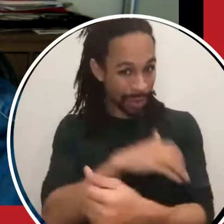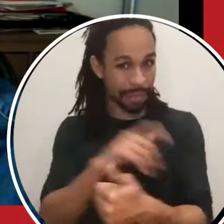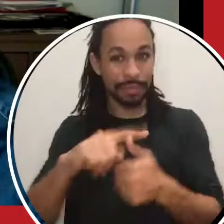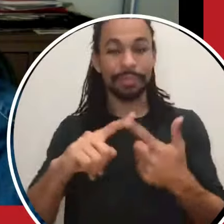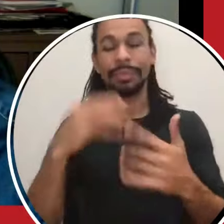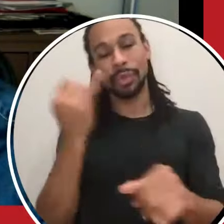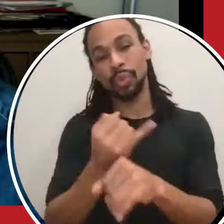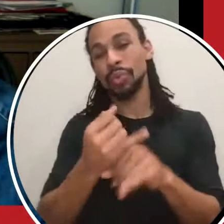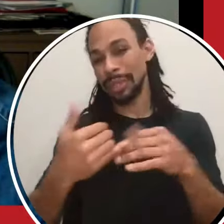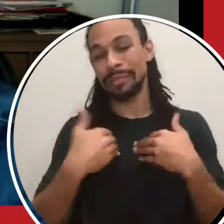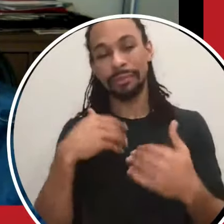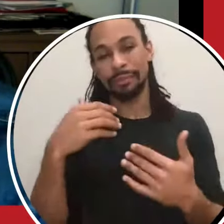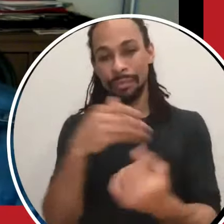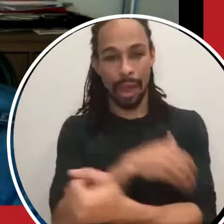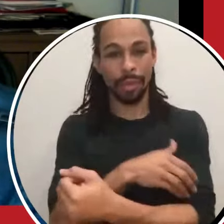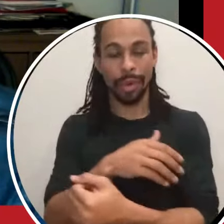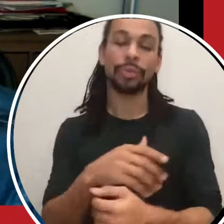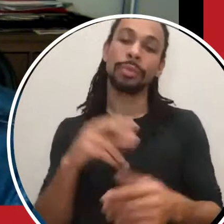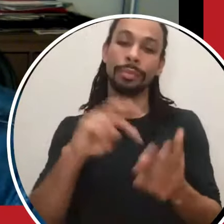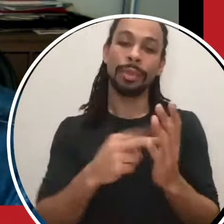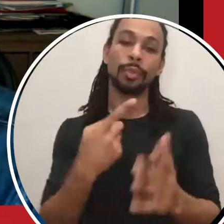these institutions and change them.